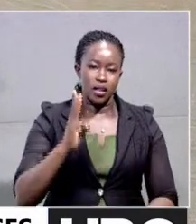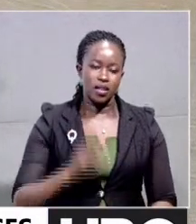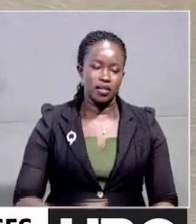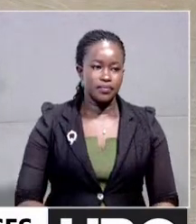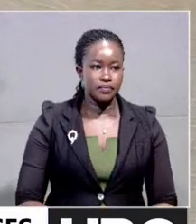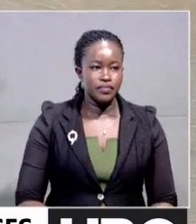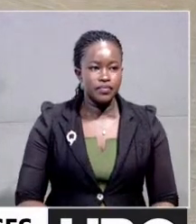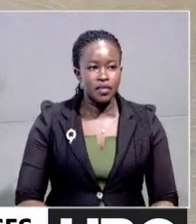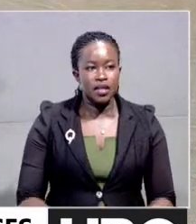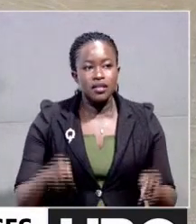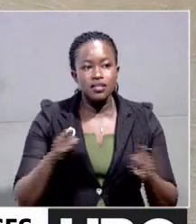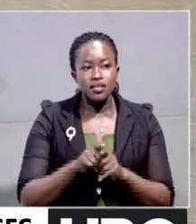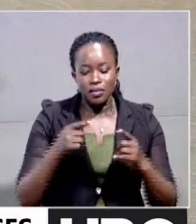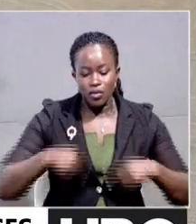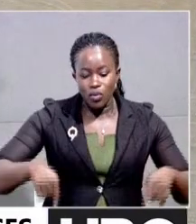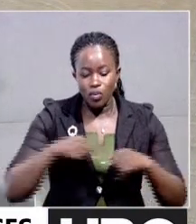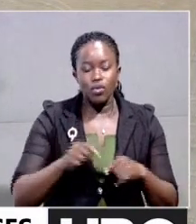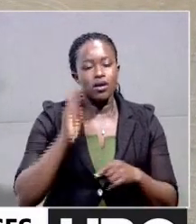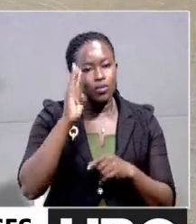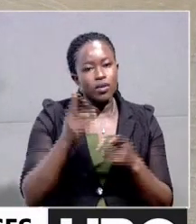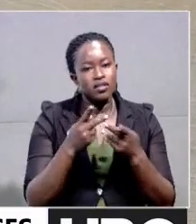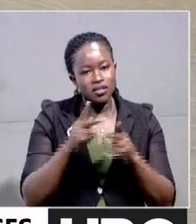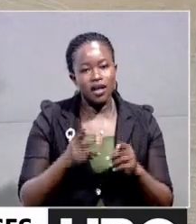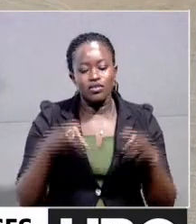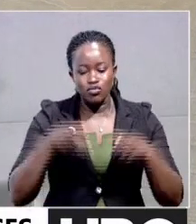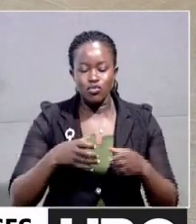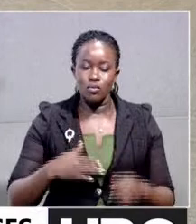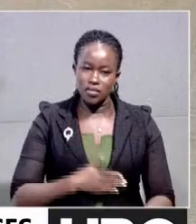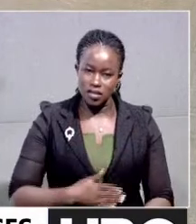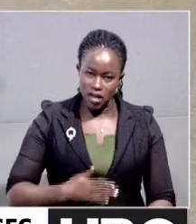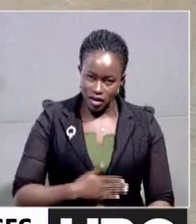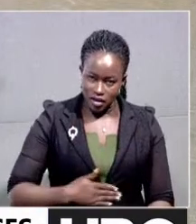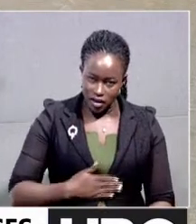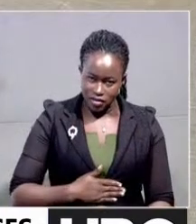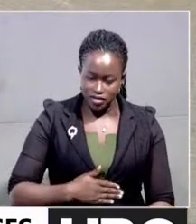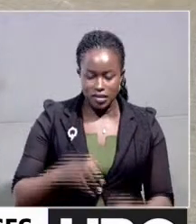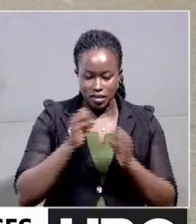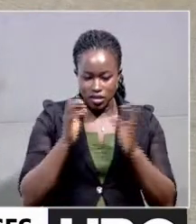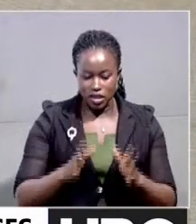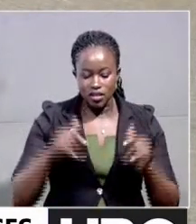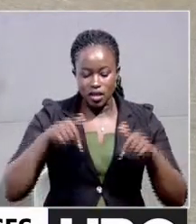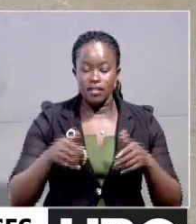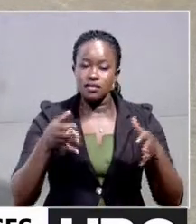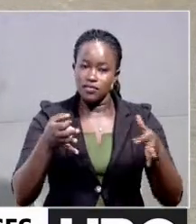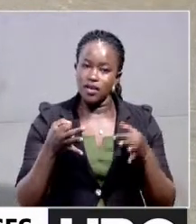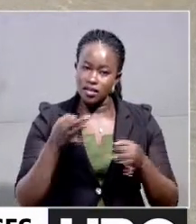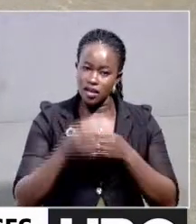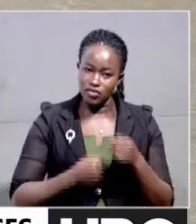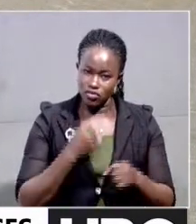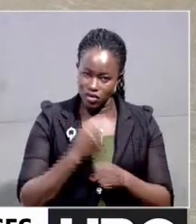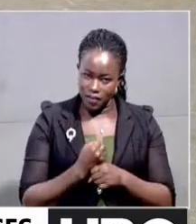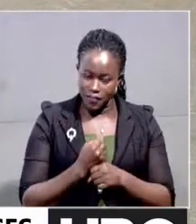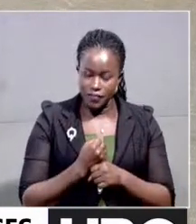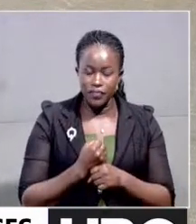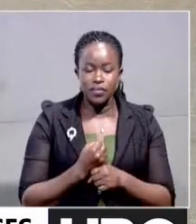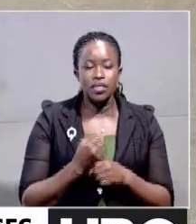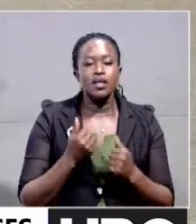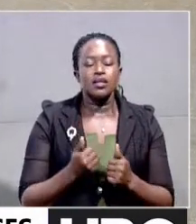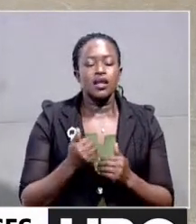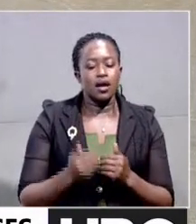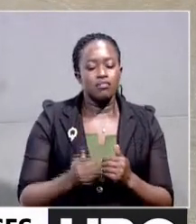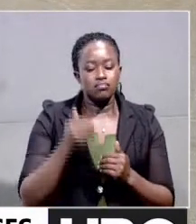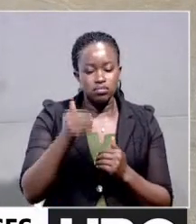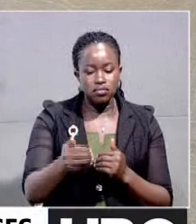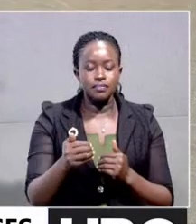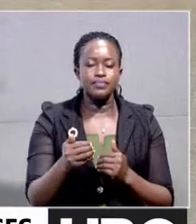We shall start with scientists this financial year, then phase